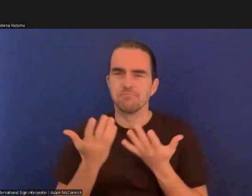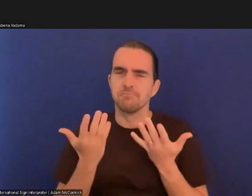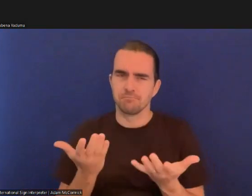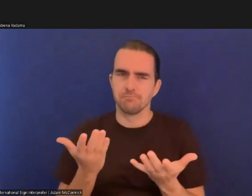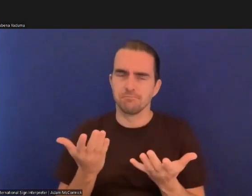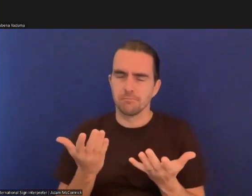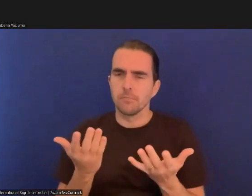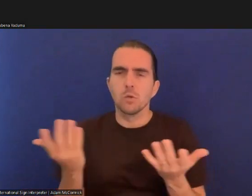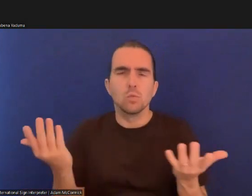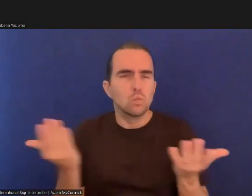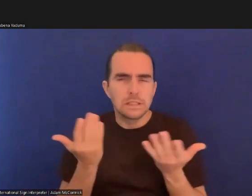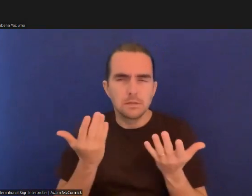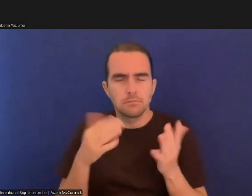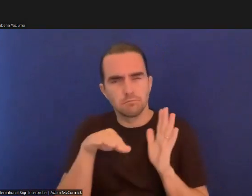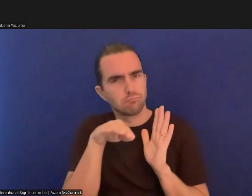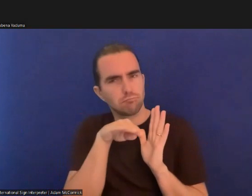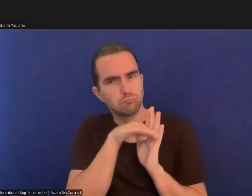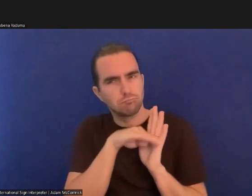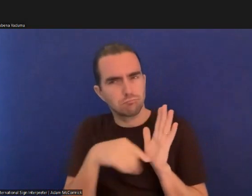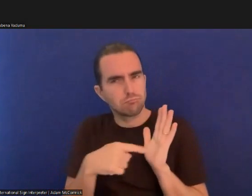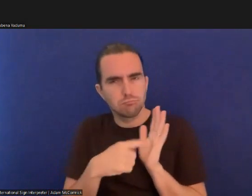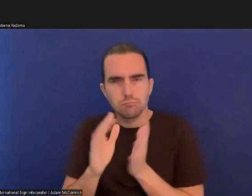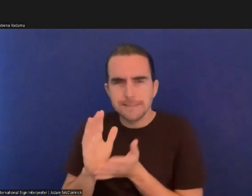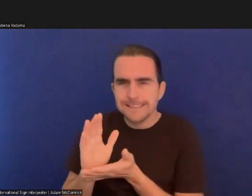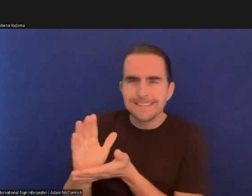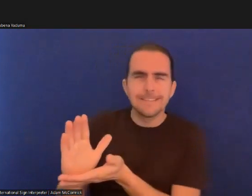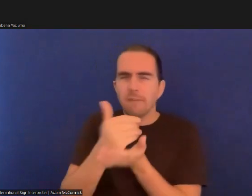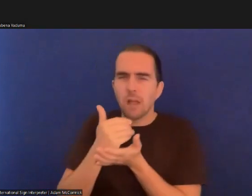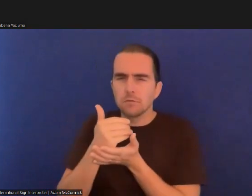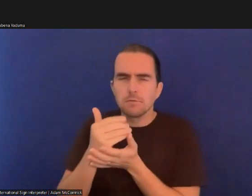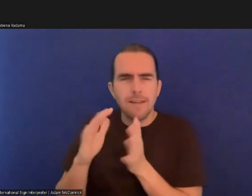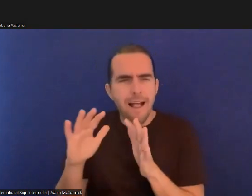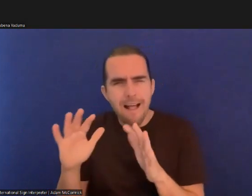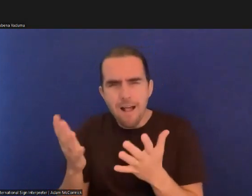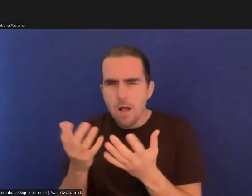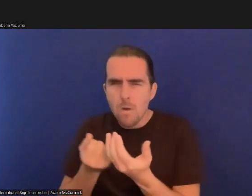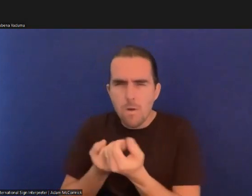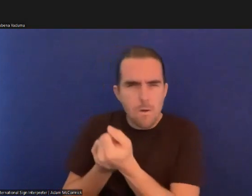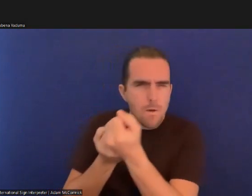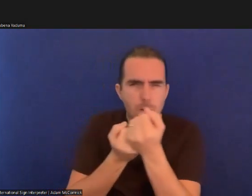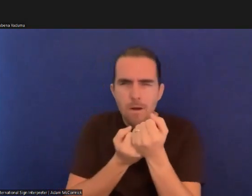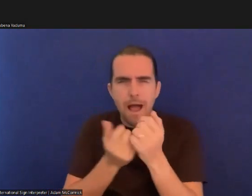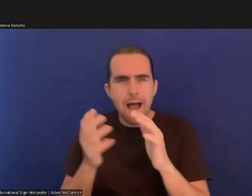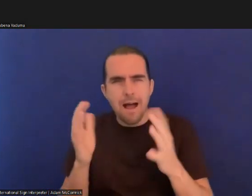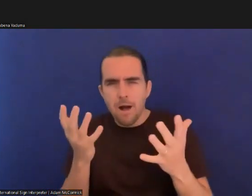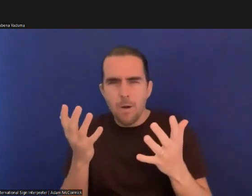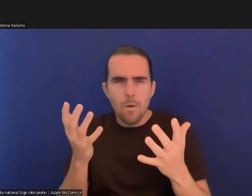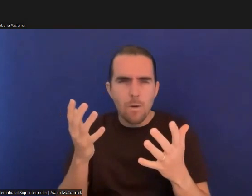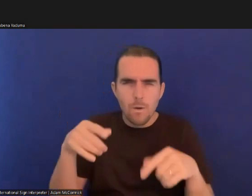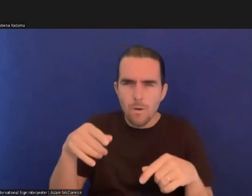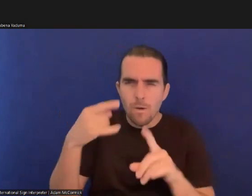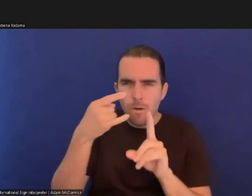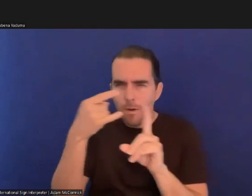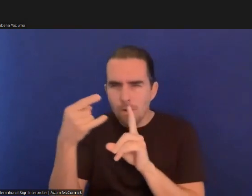establishing and managing effective community and feedback mechanisms. I